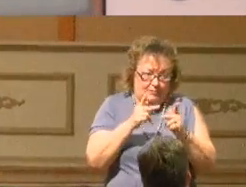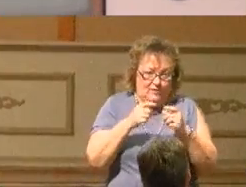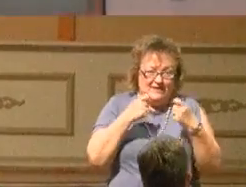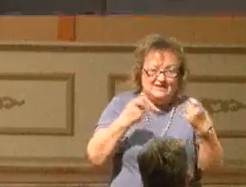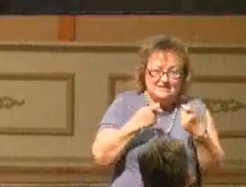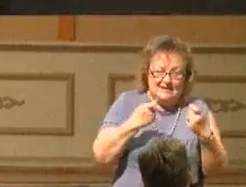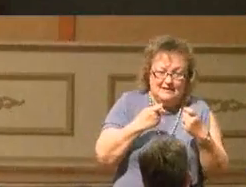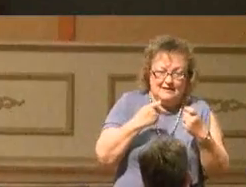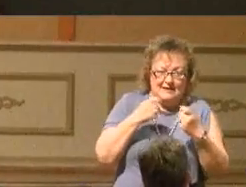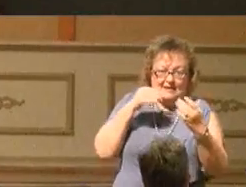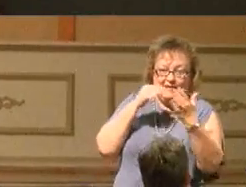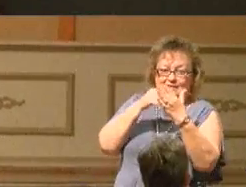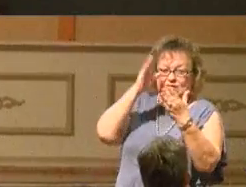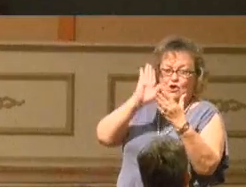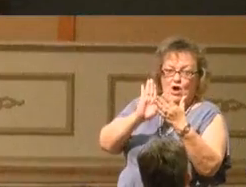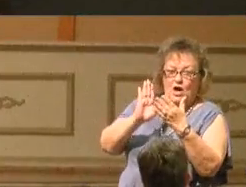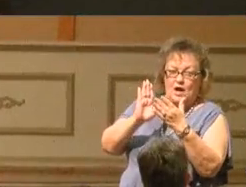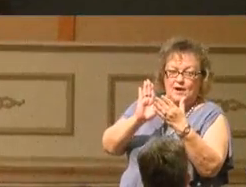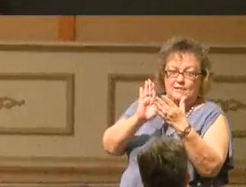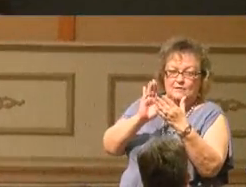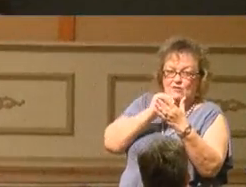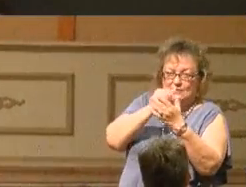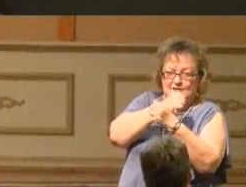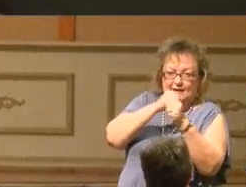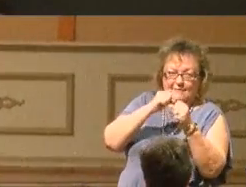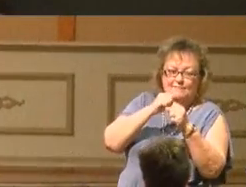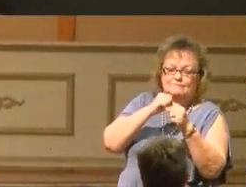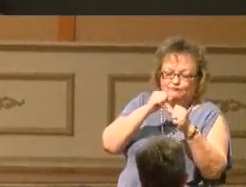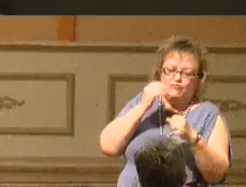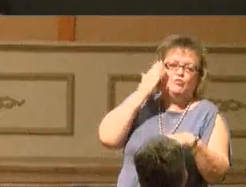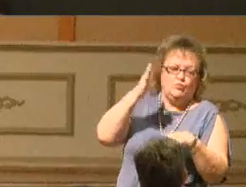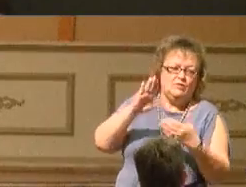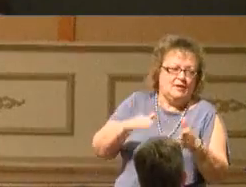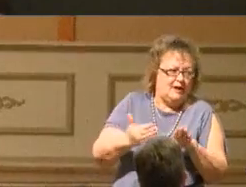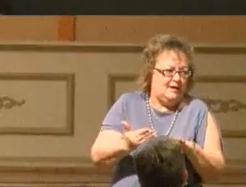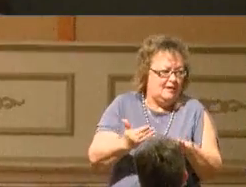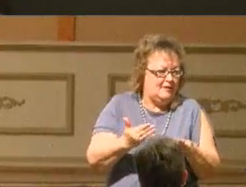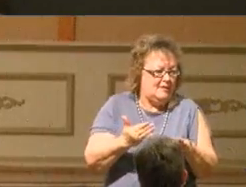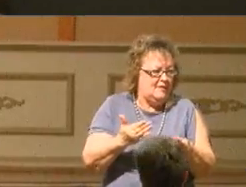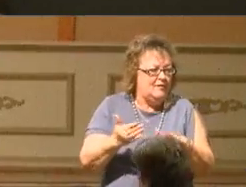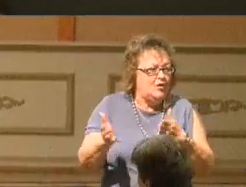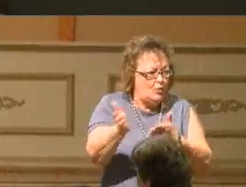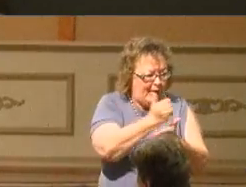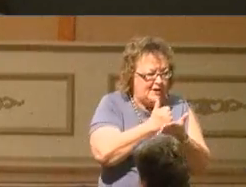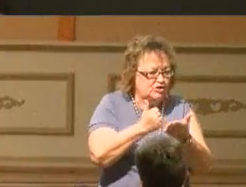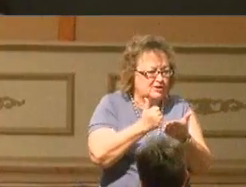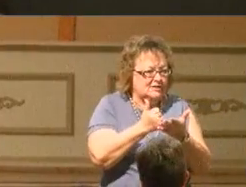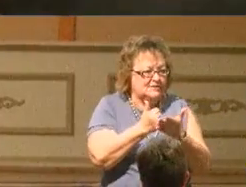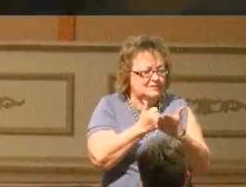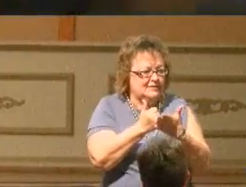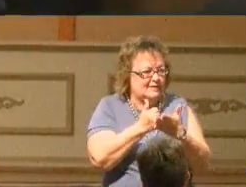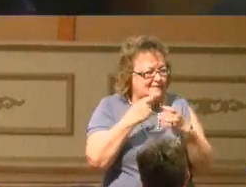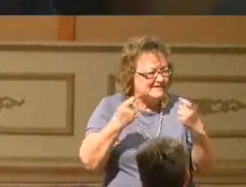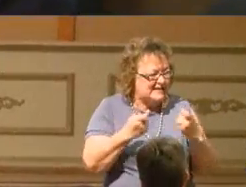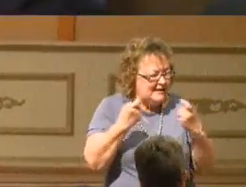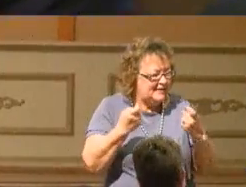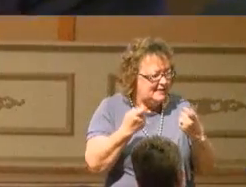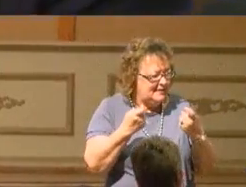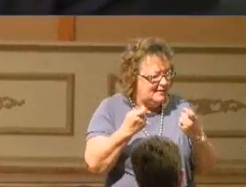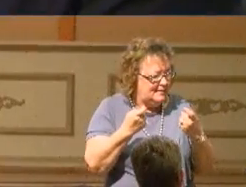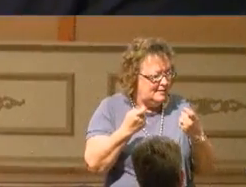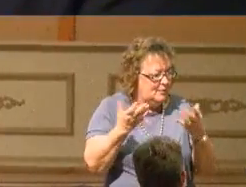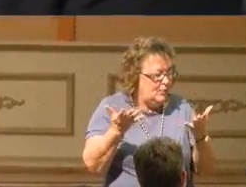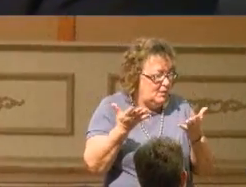the soul that sinneth, it shall die. For the wages of sin is death.